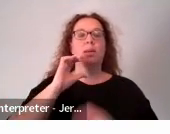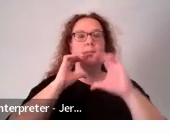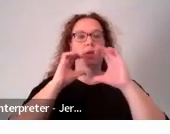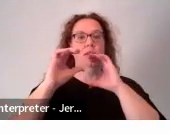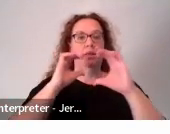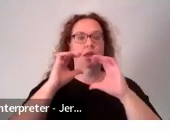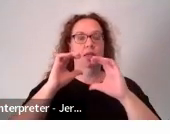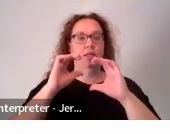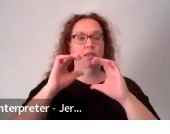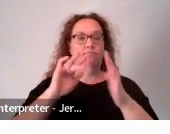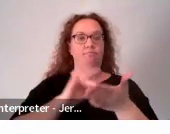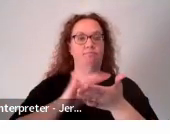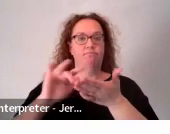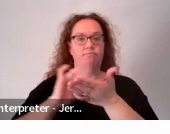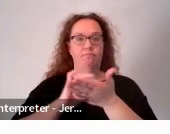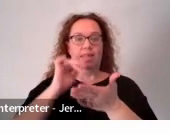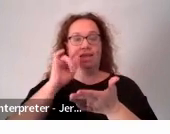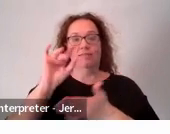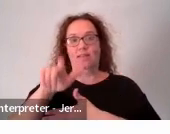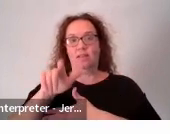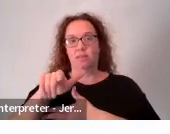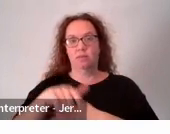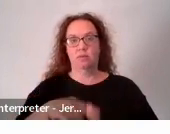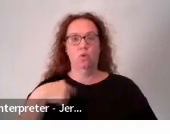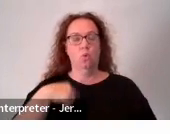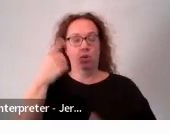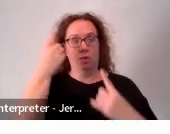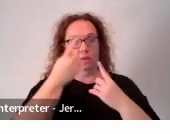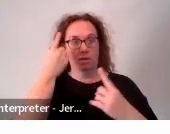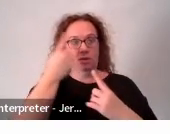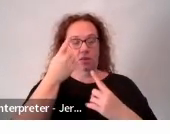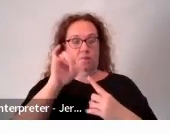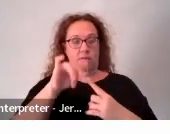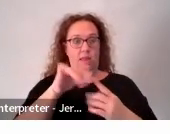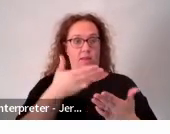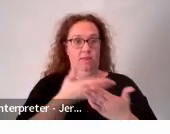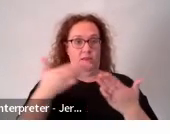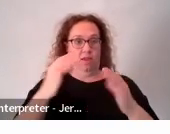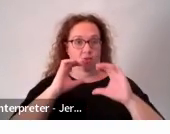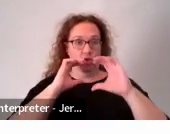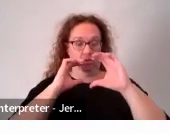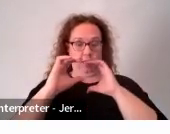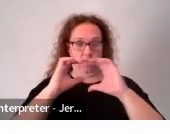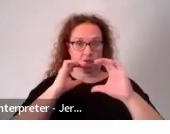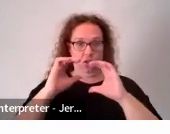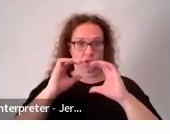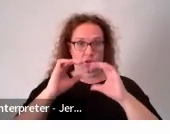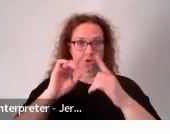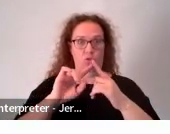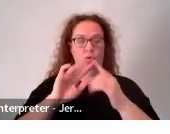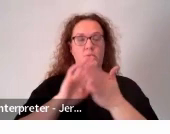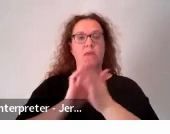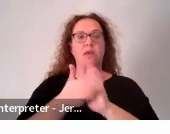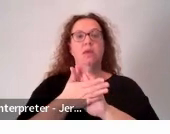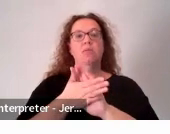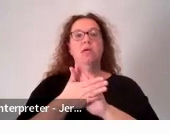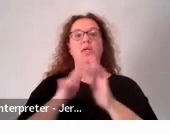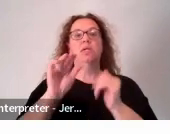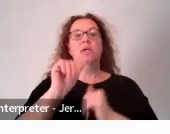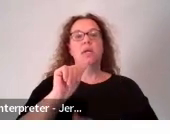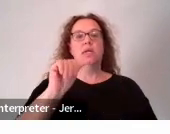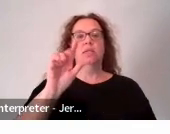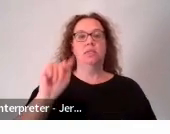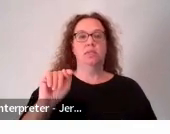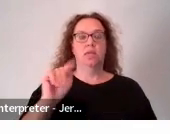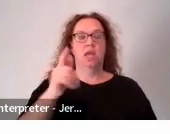it's medically necessary. We would consider an augmented communication device to be assistive technology under